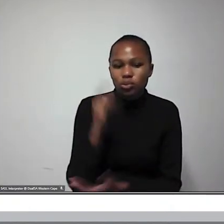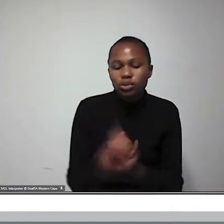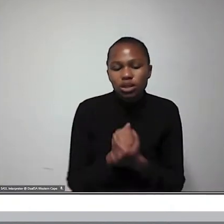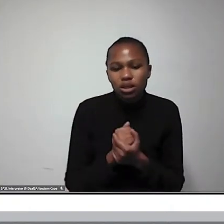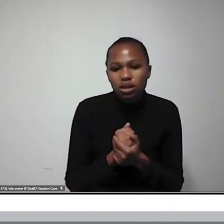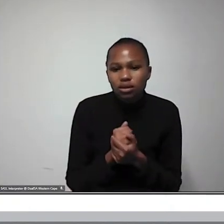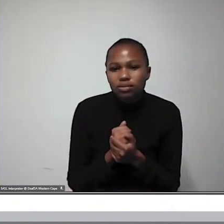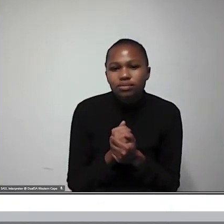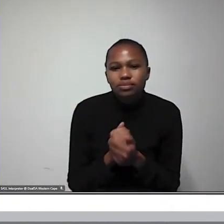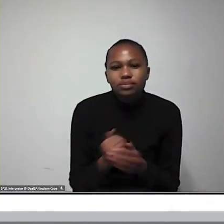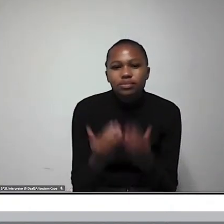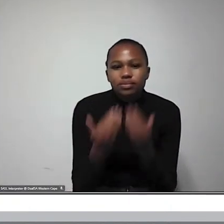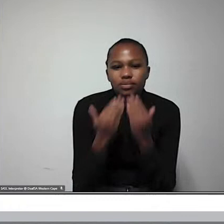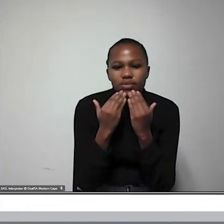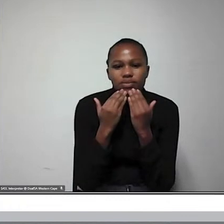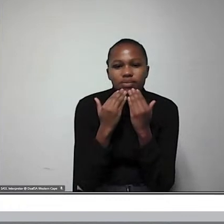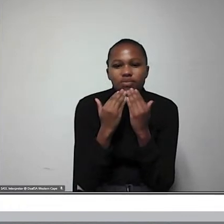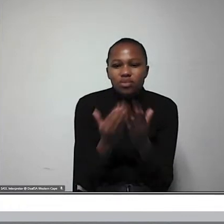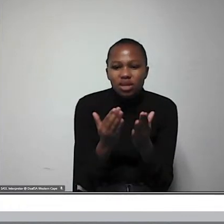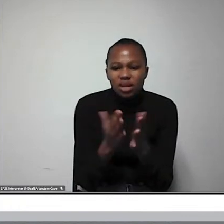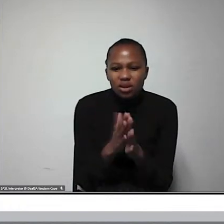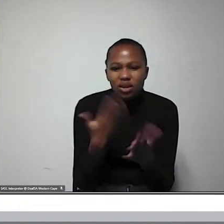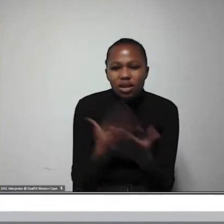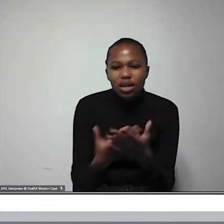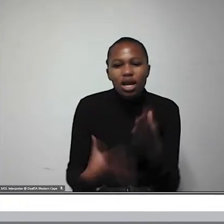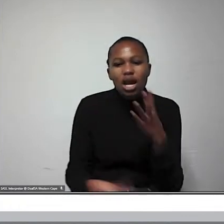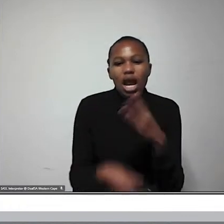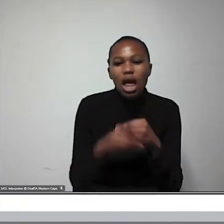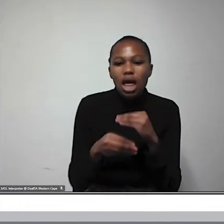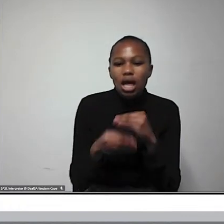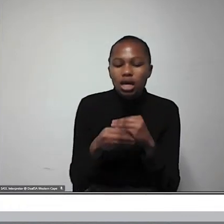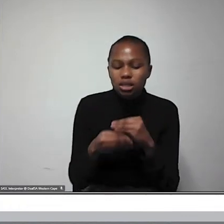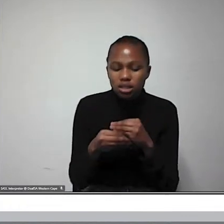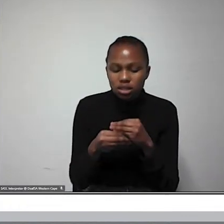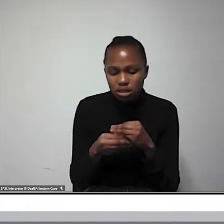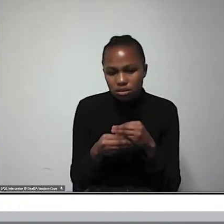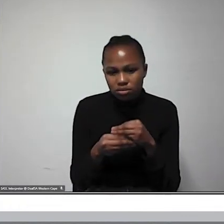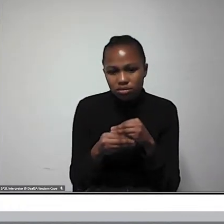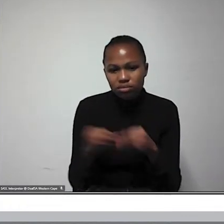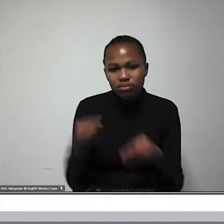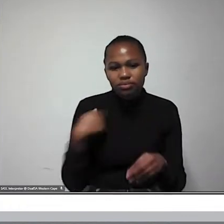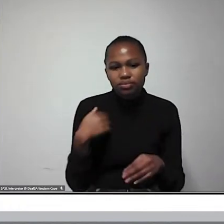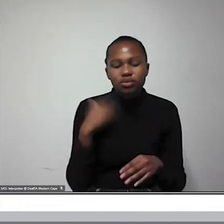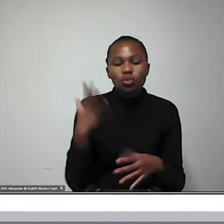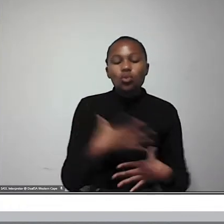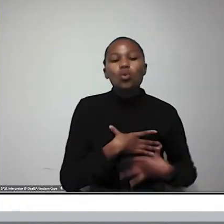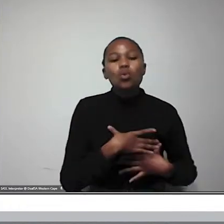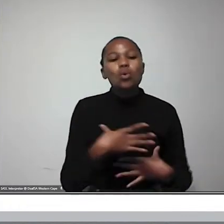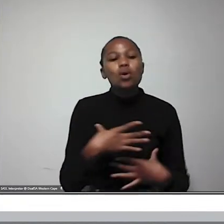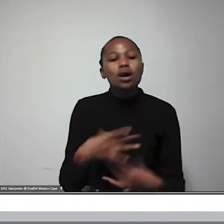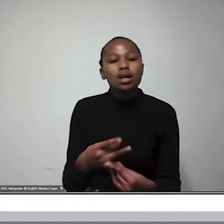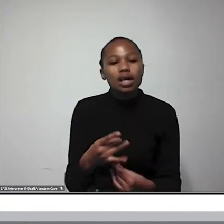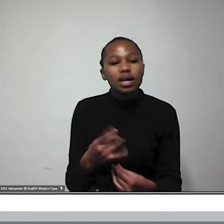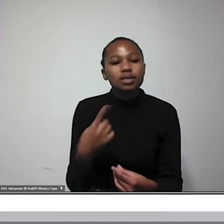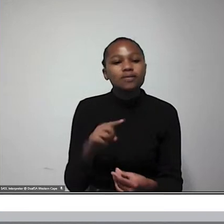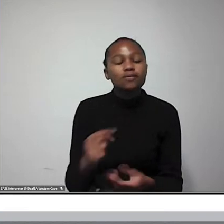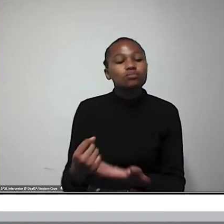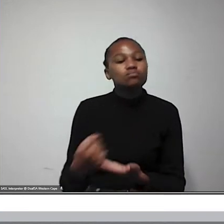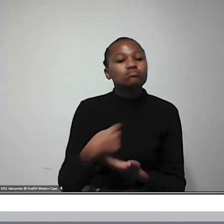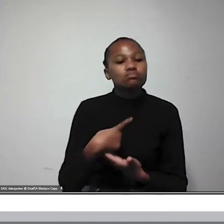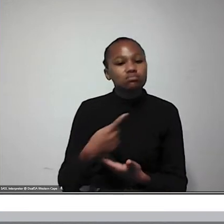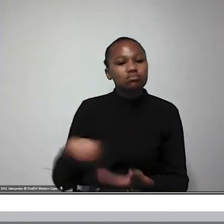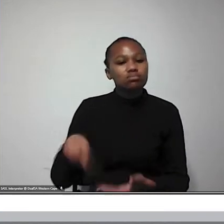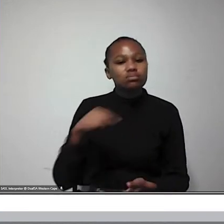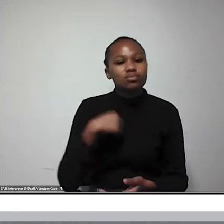Thank you. I'd support that. And if I could just add to that, I would like for them to send us the